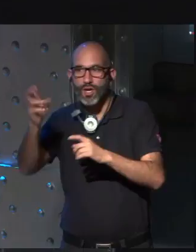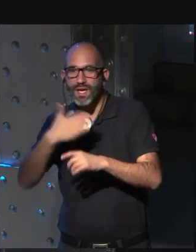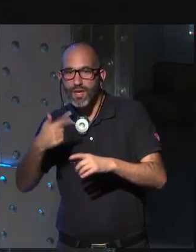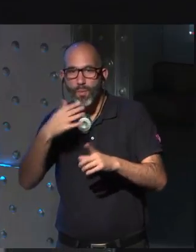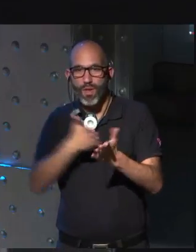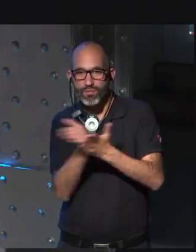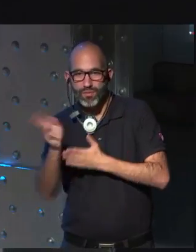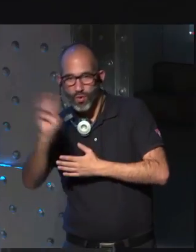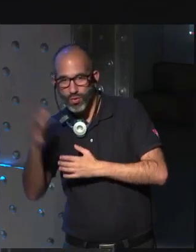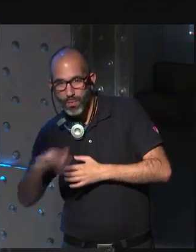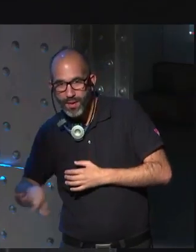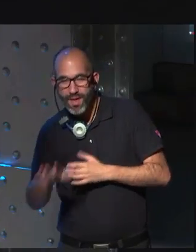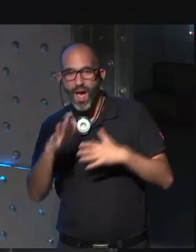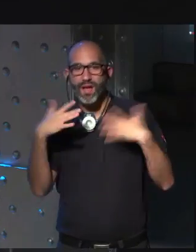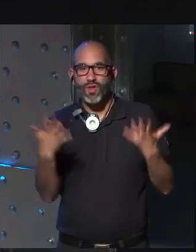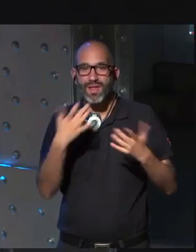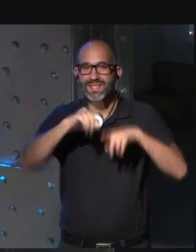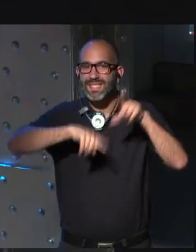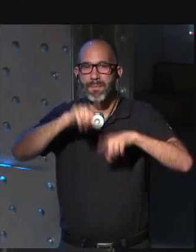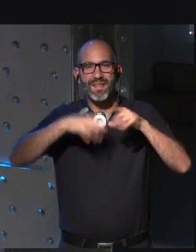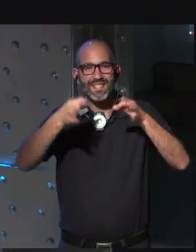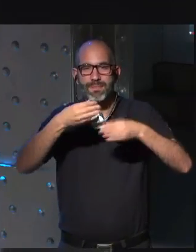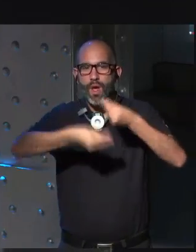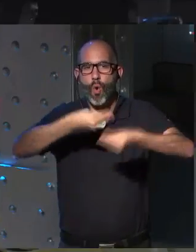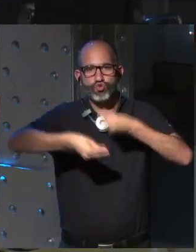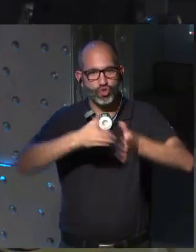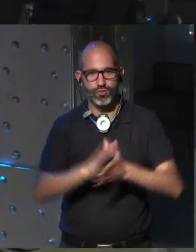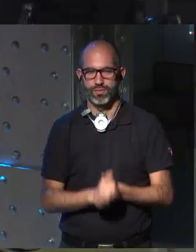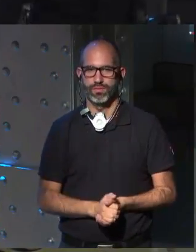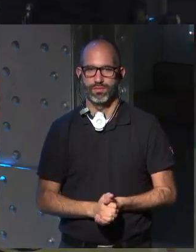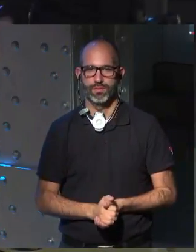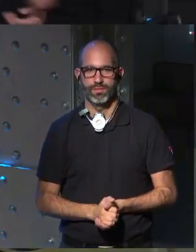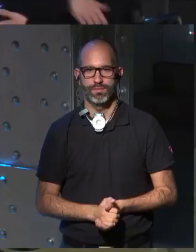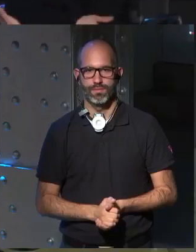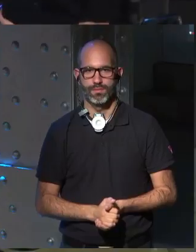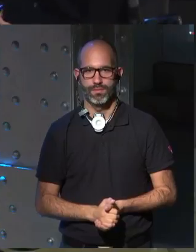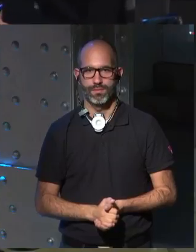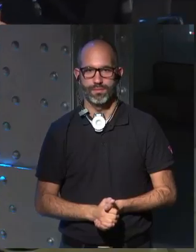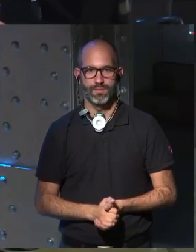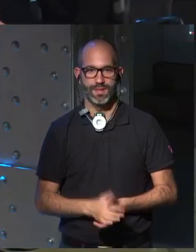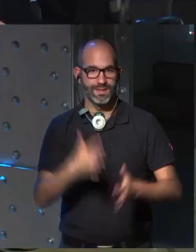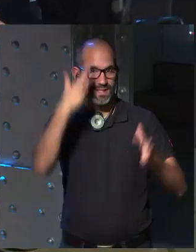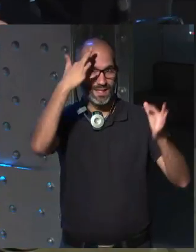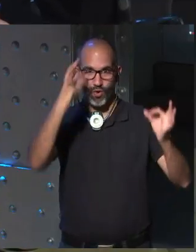other bands. But as always, it depends on the usage.